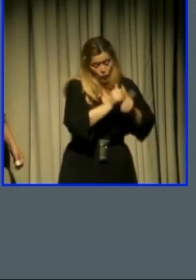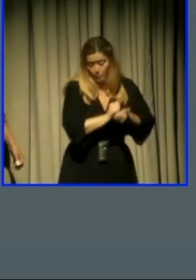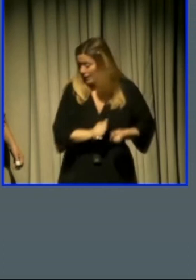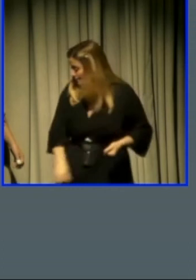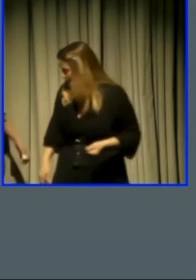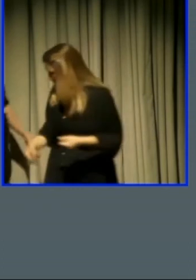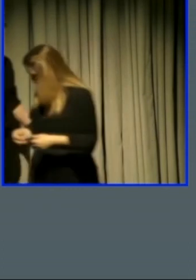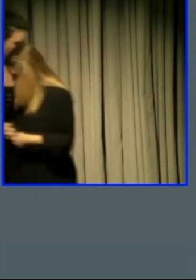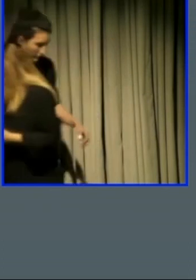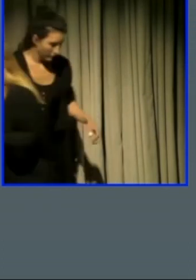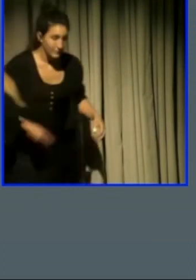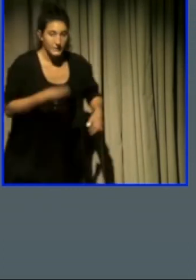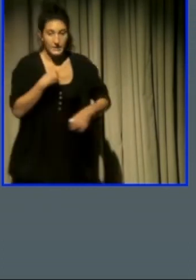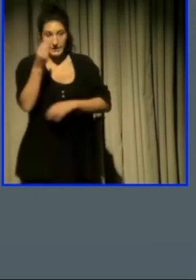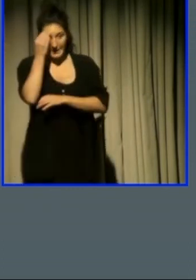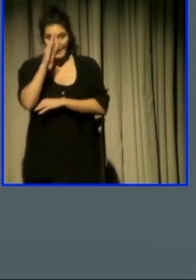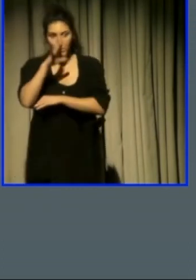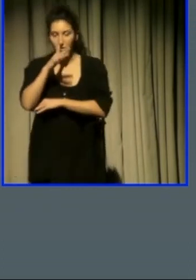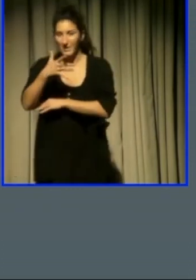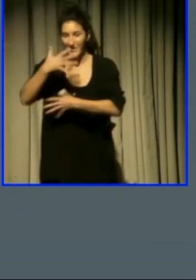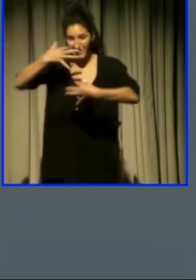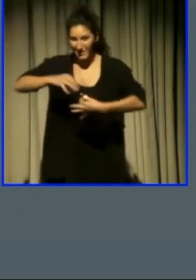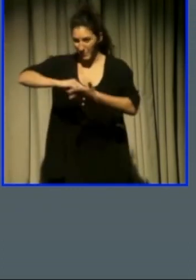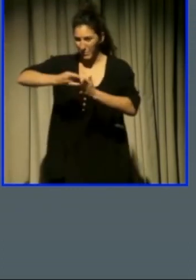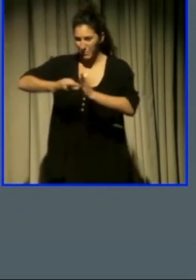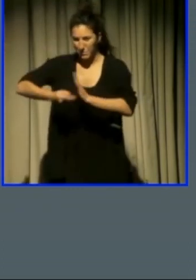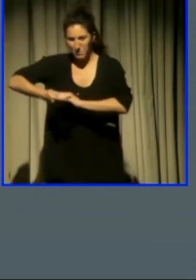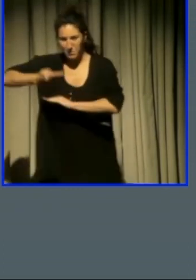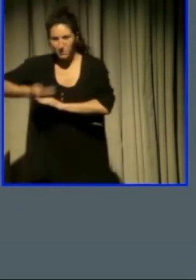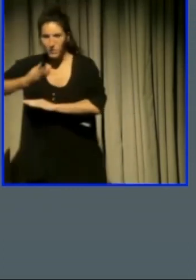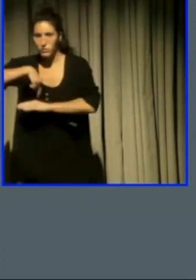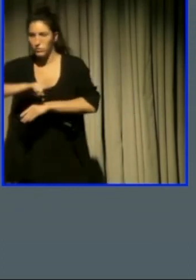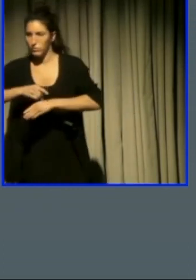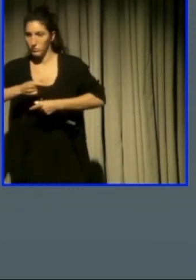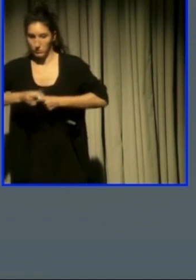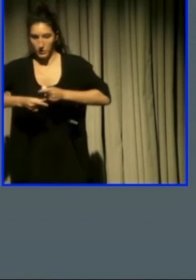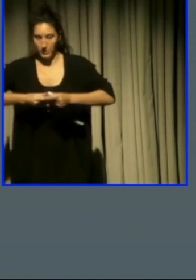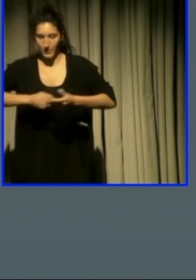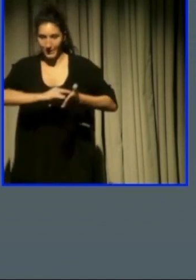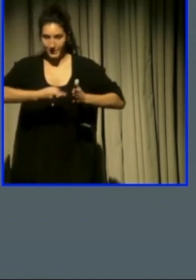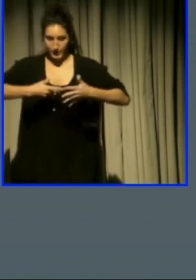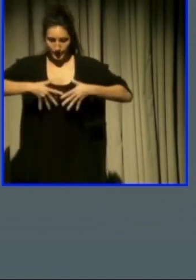method for us as we're going to become more integrated with technology.